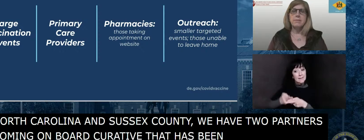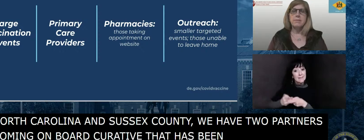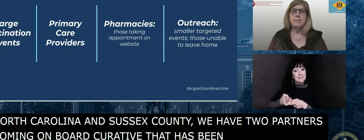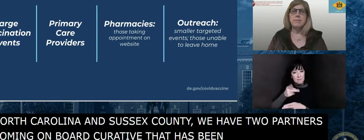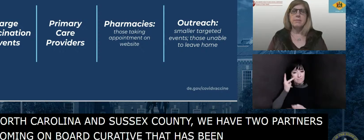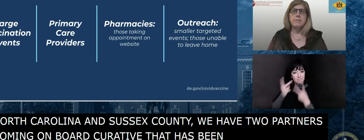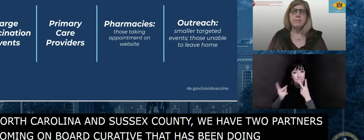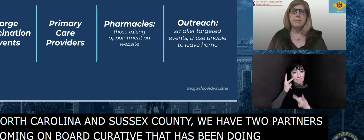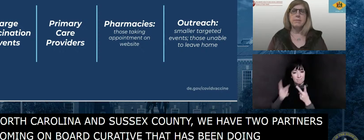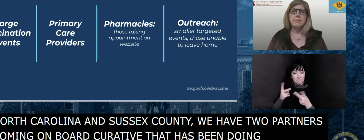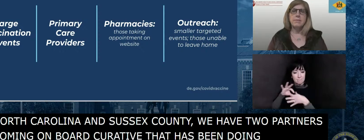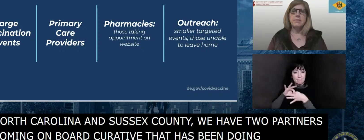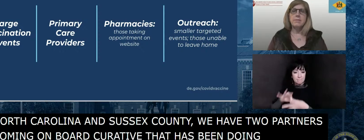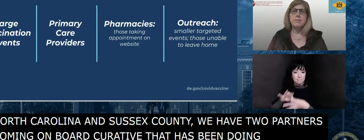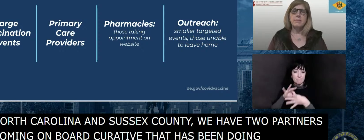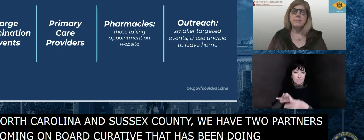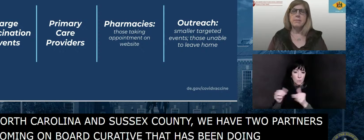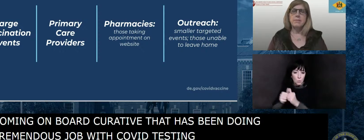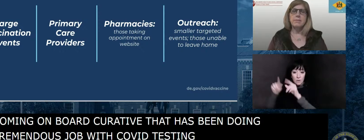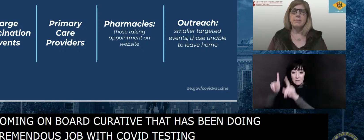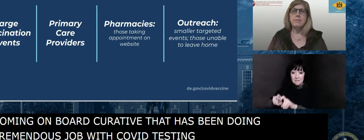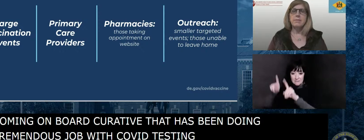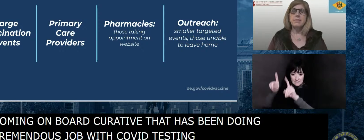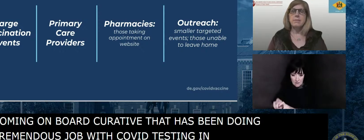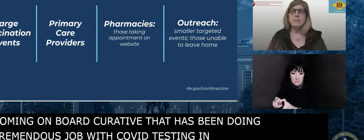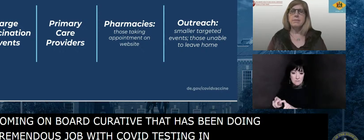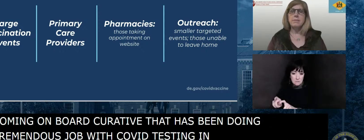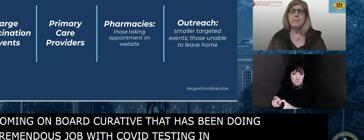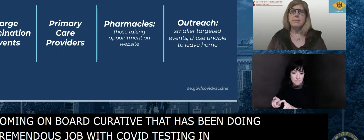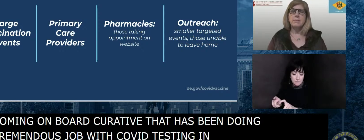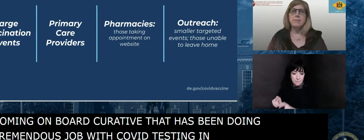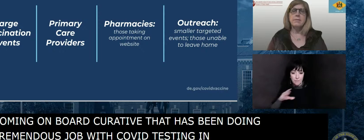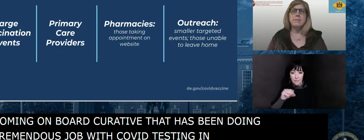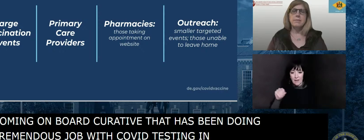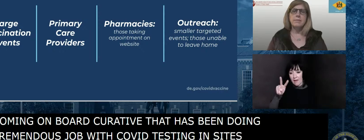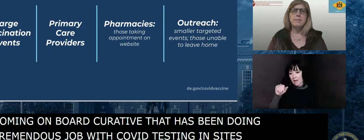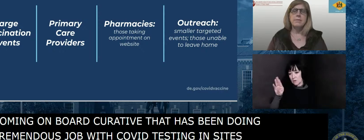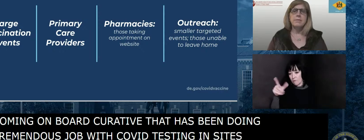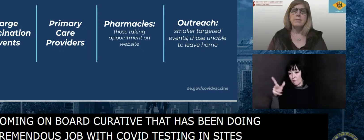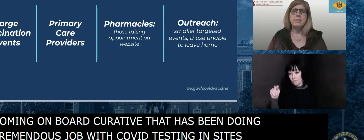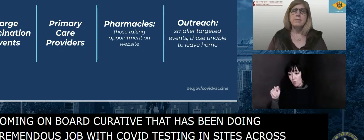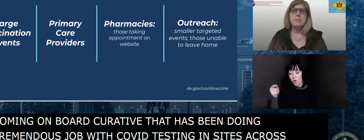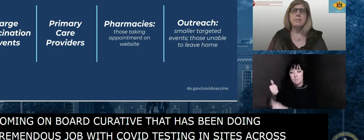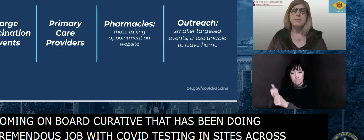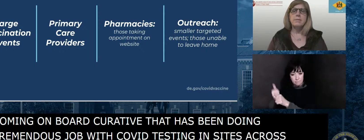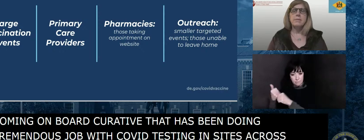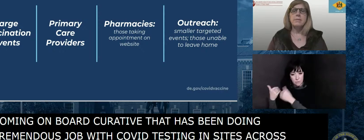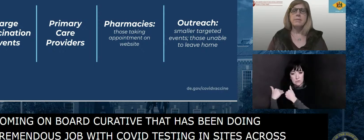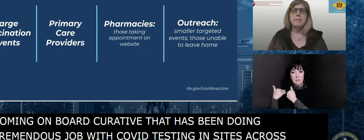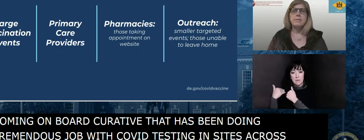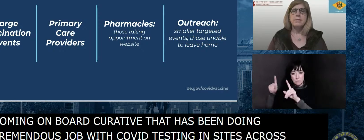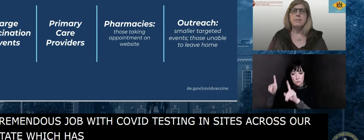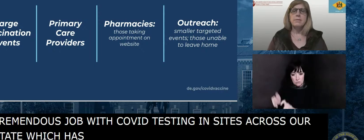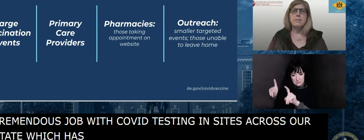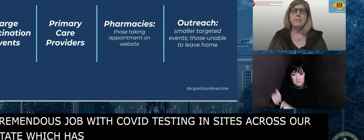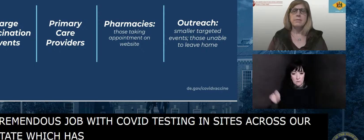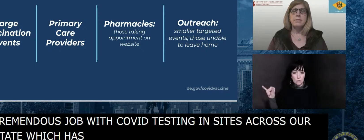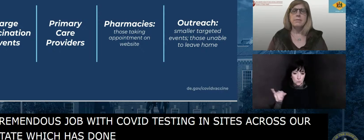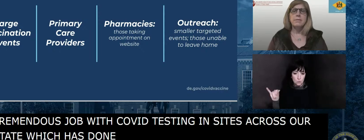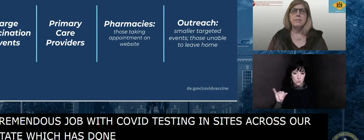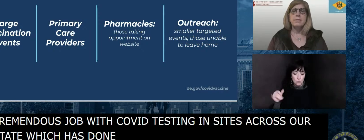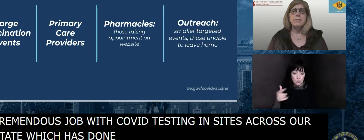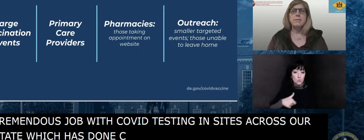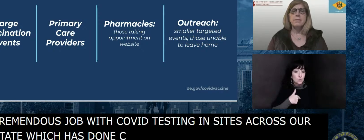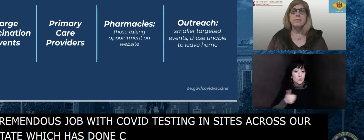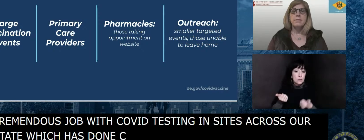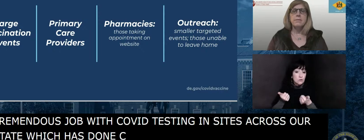sites across our state, and Vault, which has been doing considerable testing as well. We are trying out